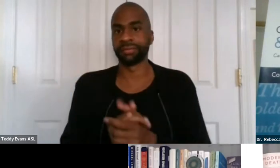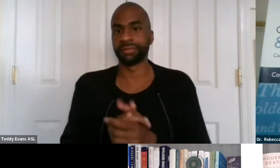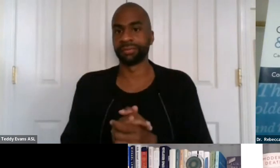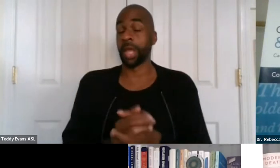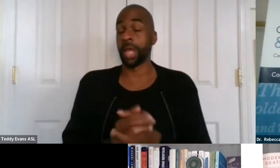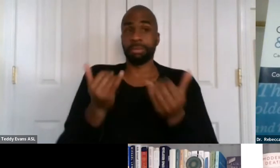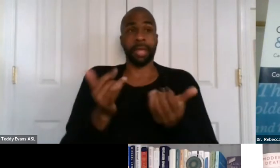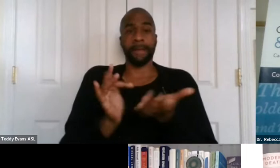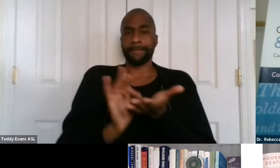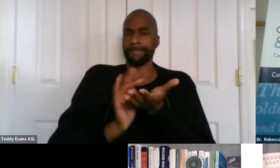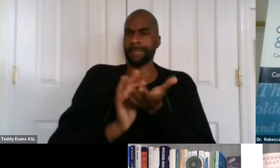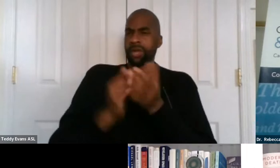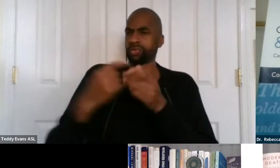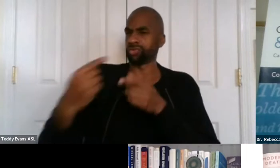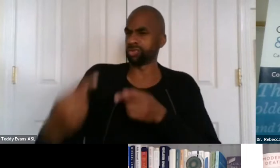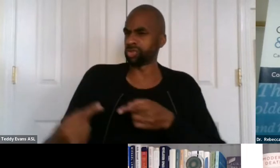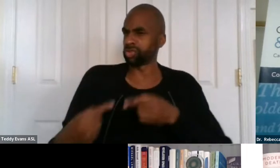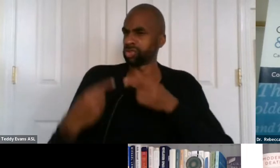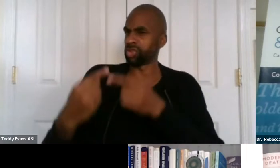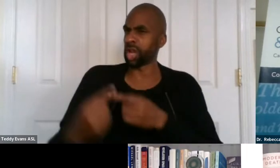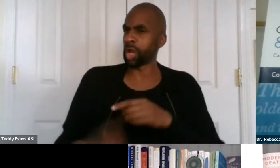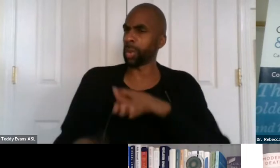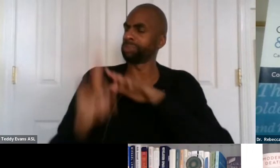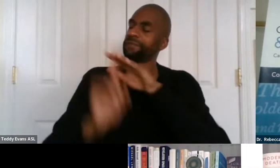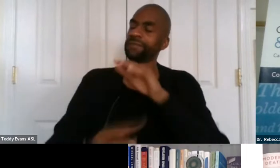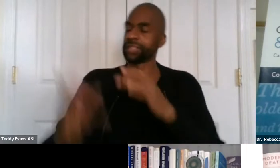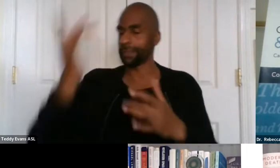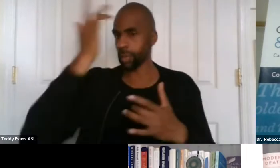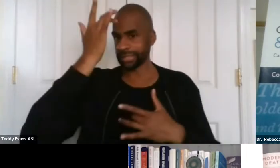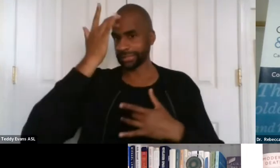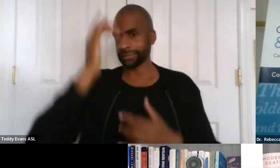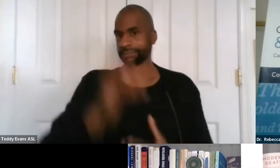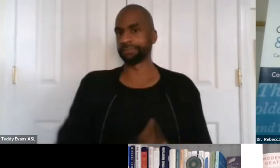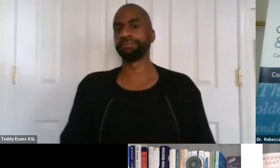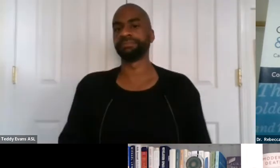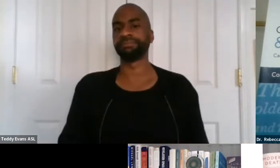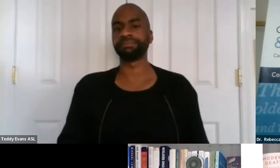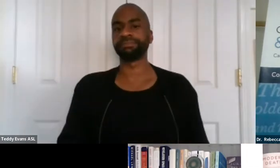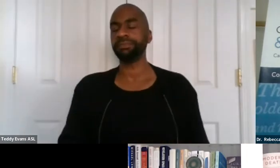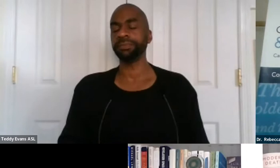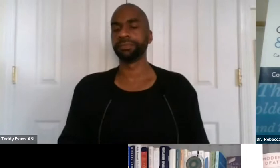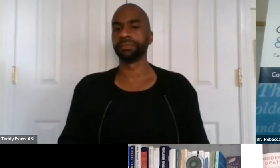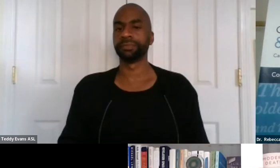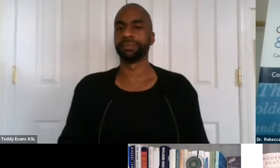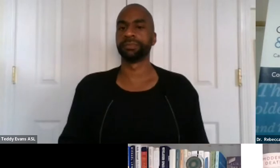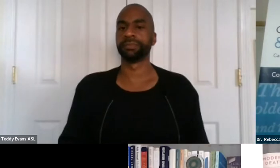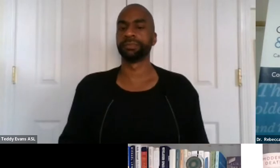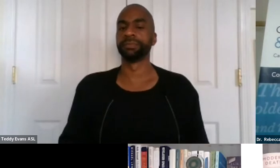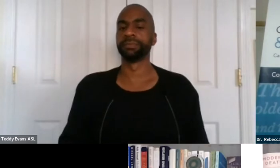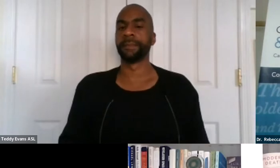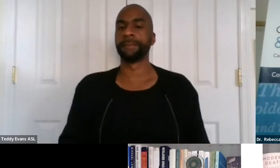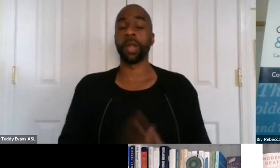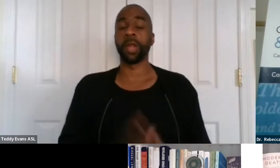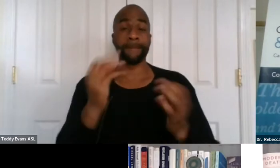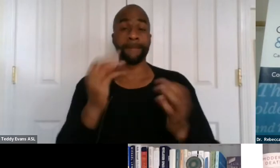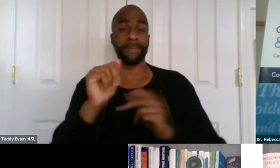these types of invisible illnesses. In fact, many people who have these illnesses which don't conform to these usual rules of medicine, their suffering can